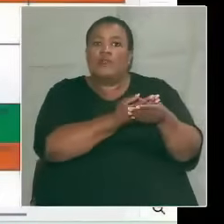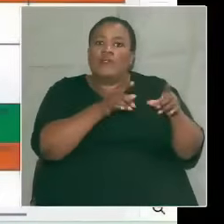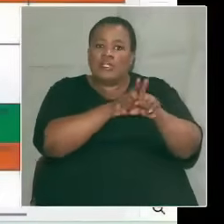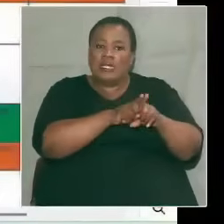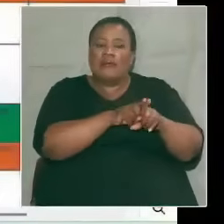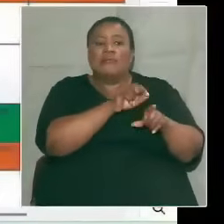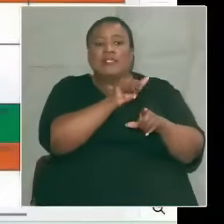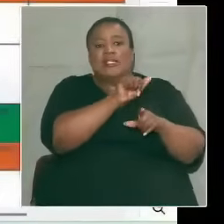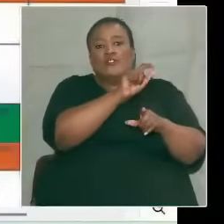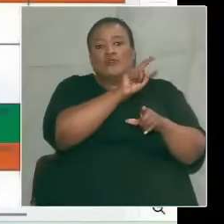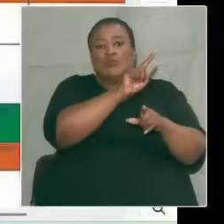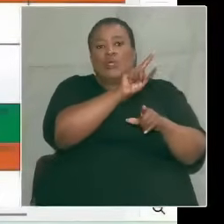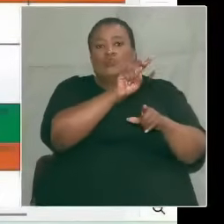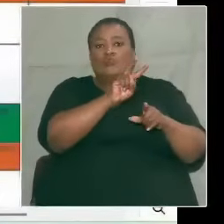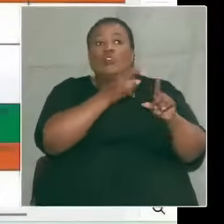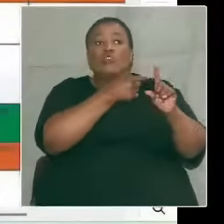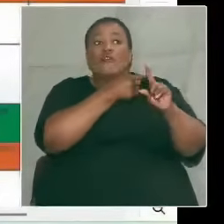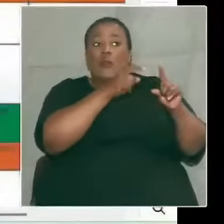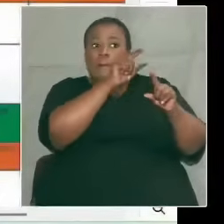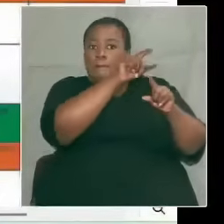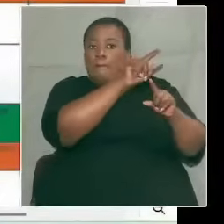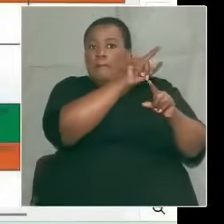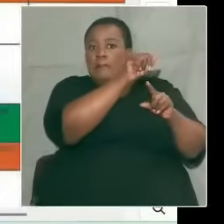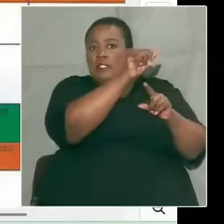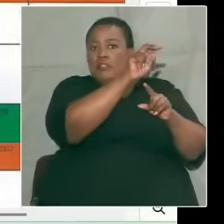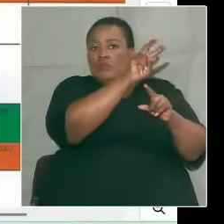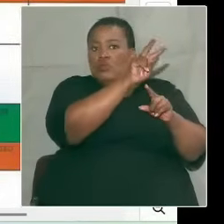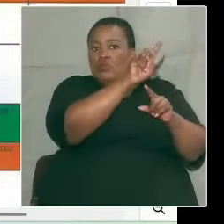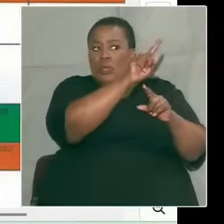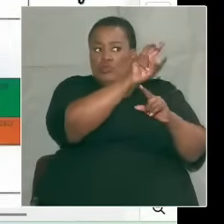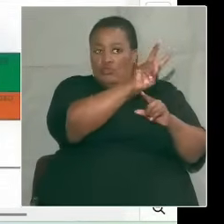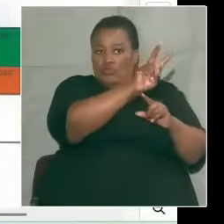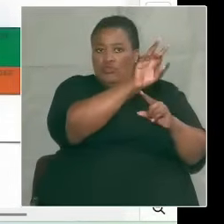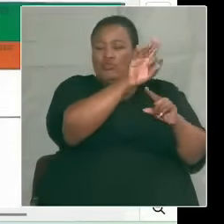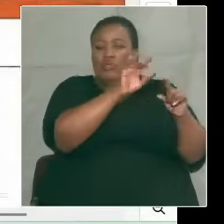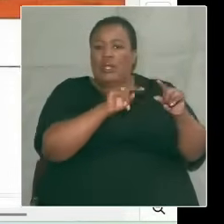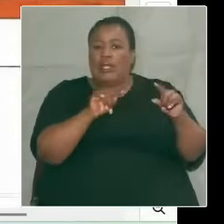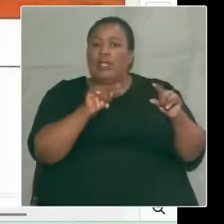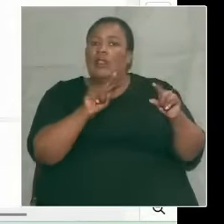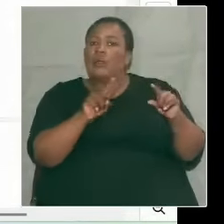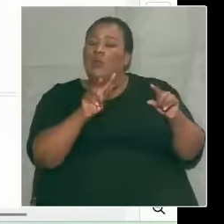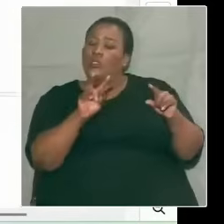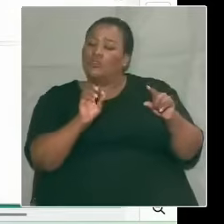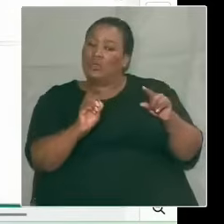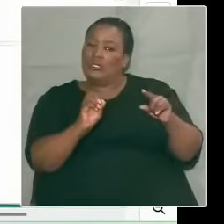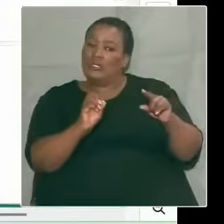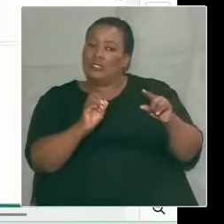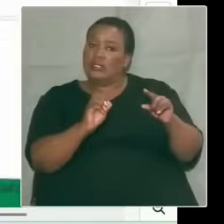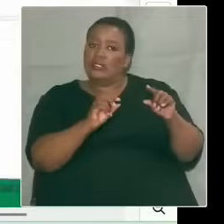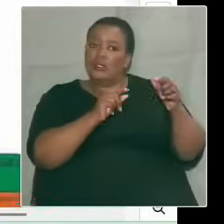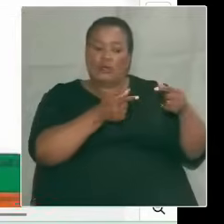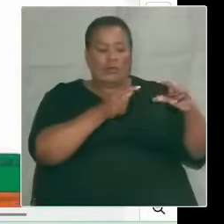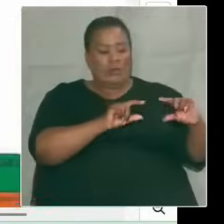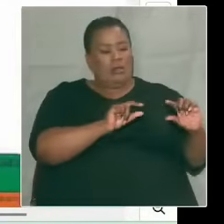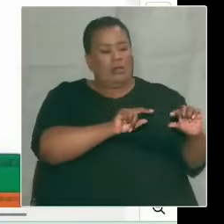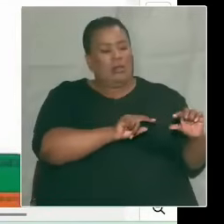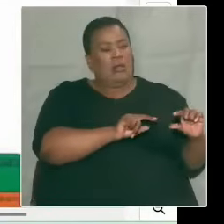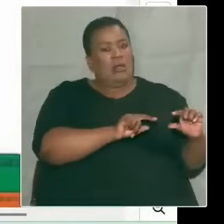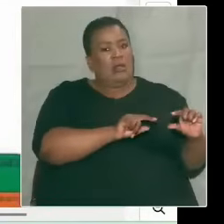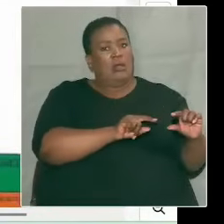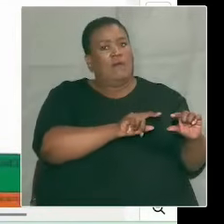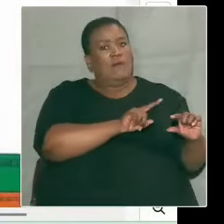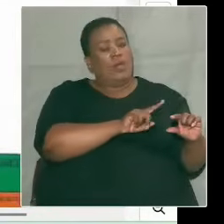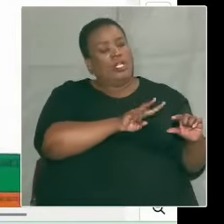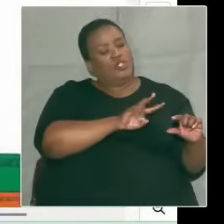same 612. And then the 120 on the last, on the